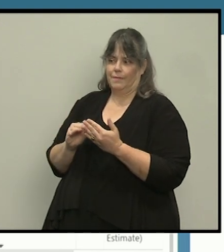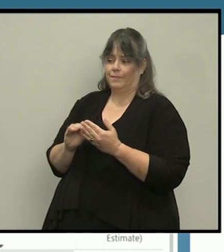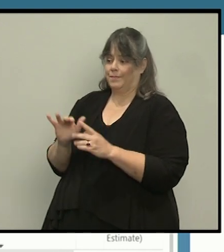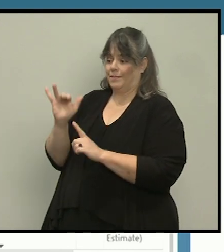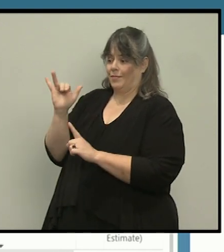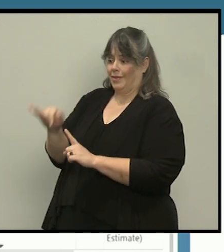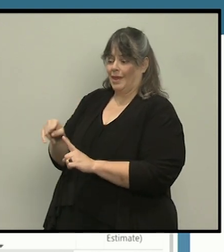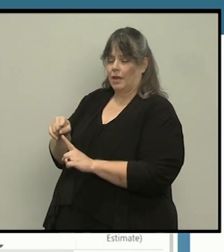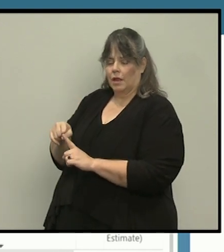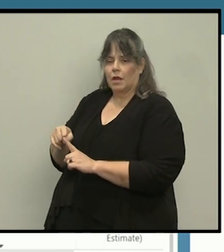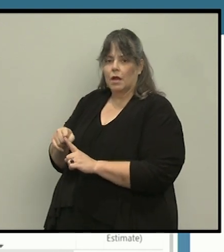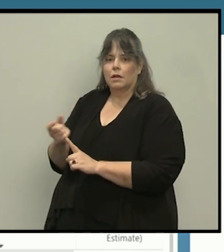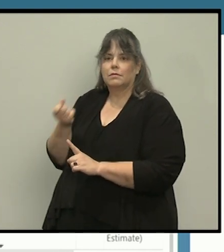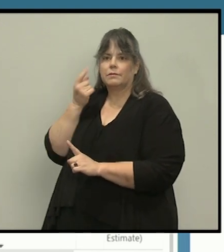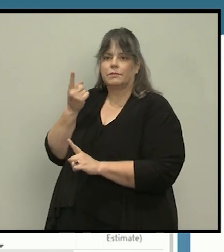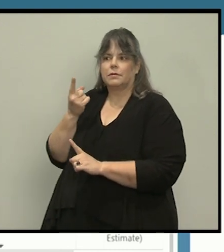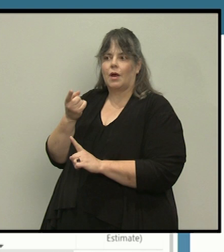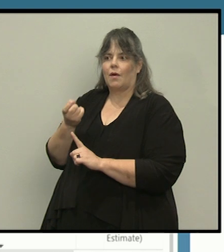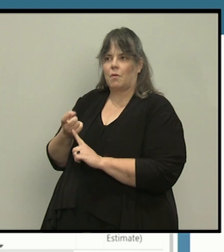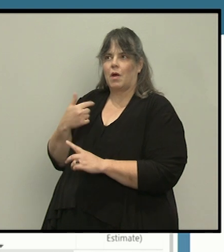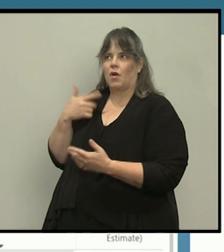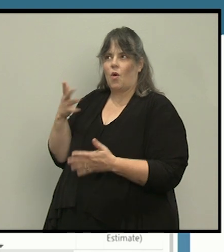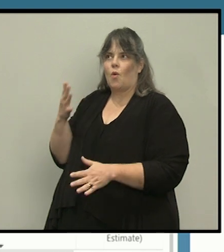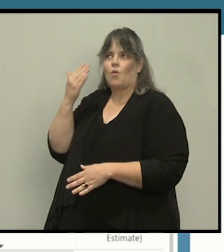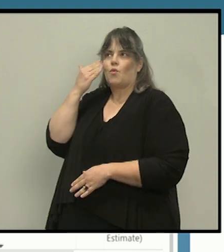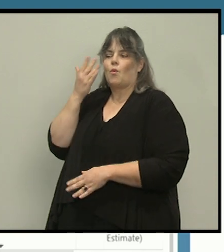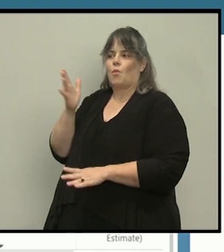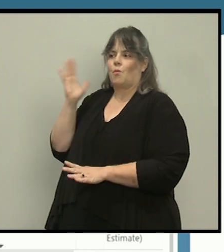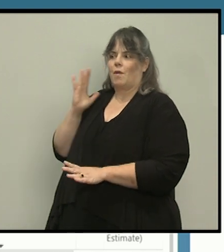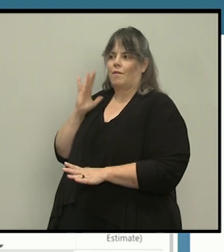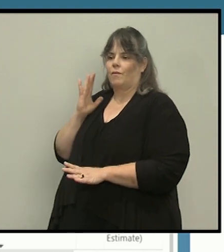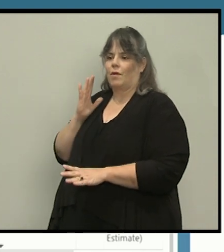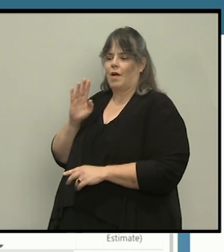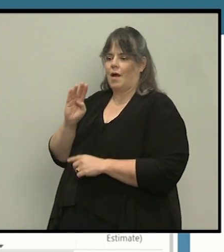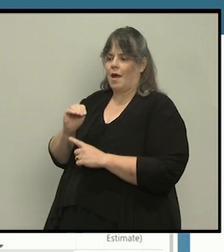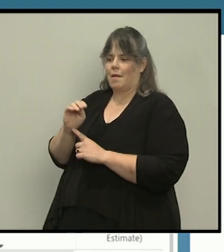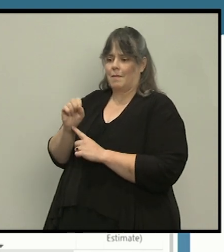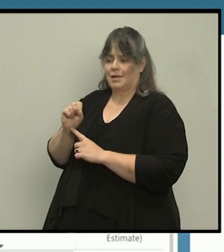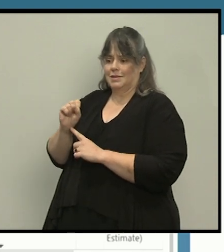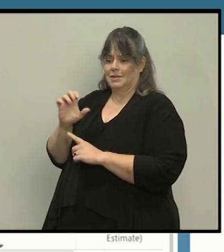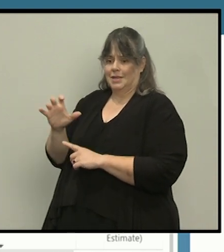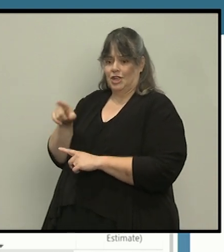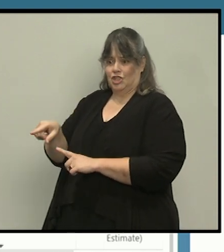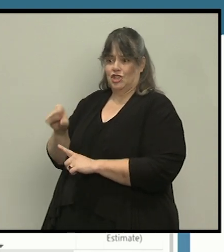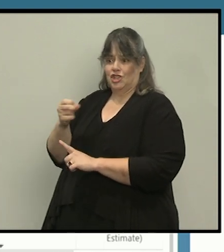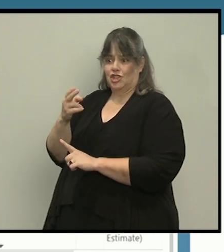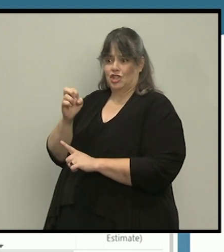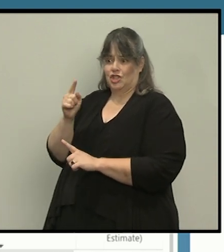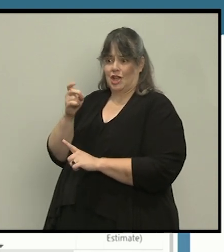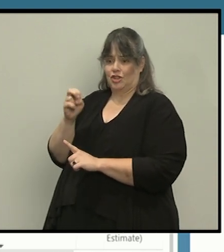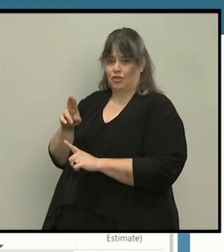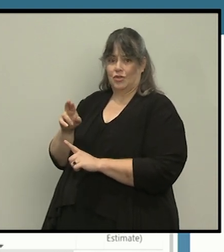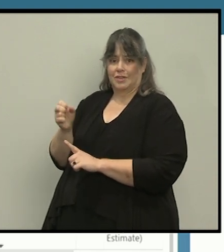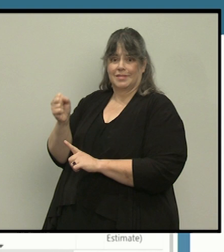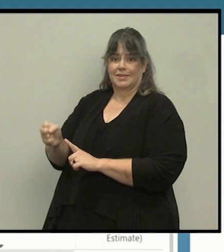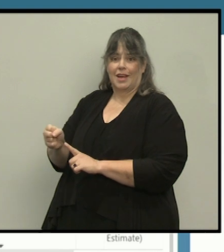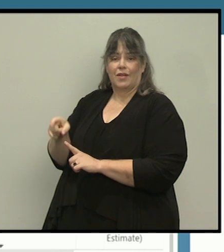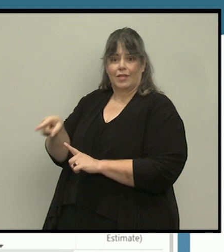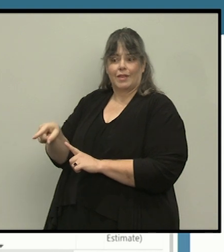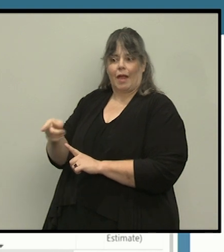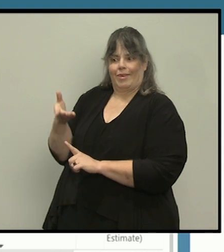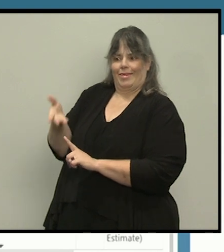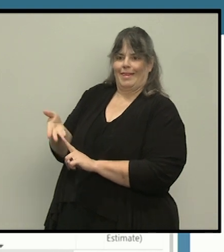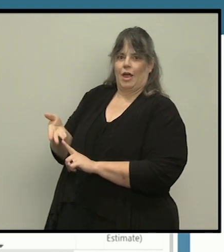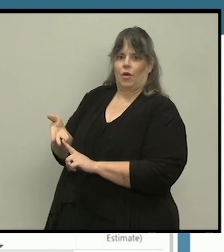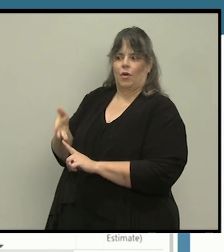That makes sense from what we know, because the MSC South shelter is in that zip code, which is